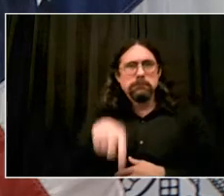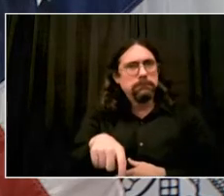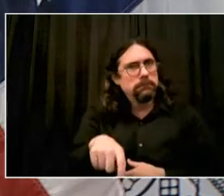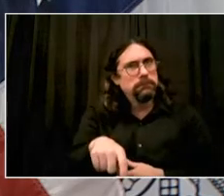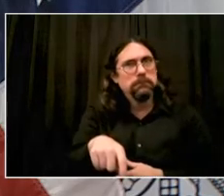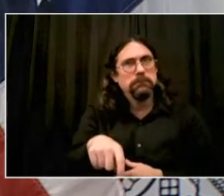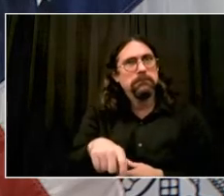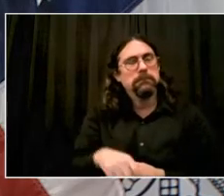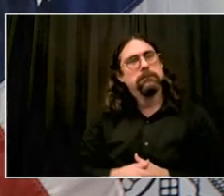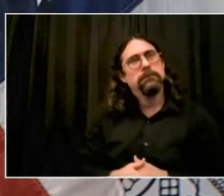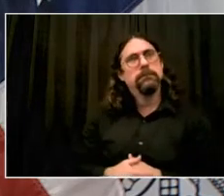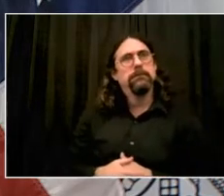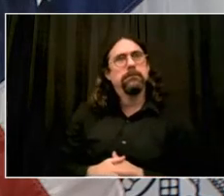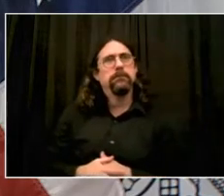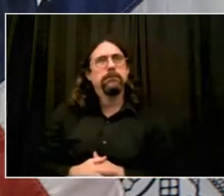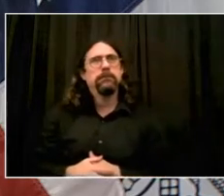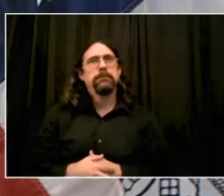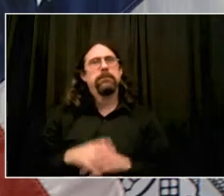that?